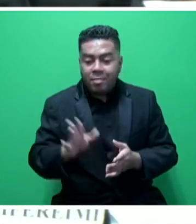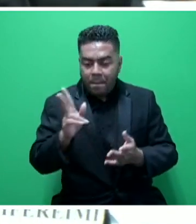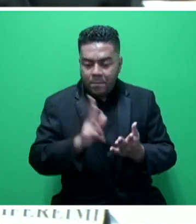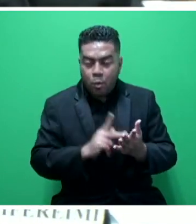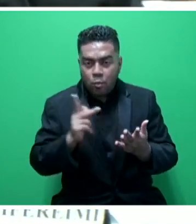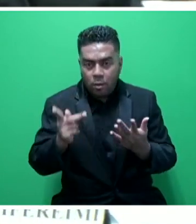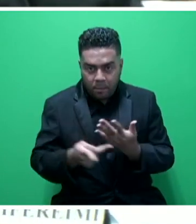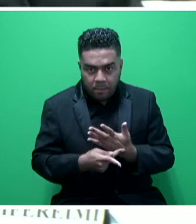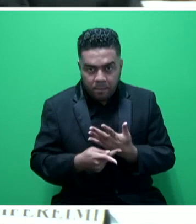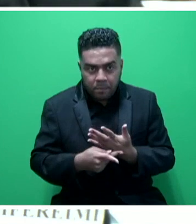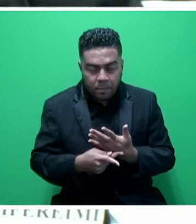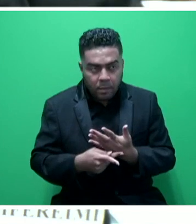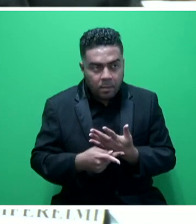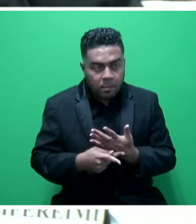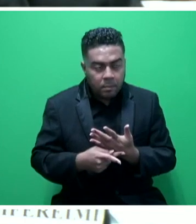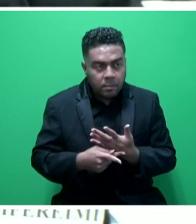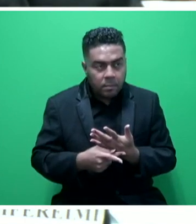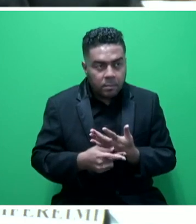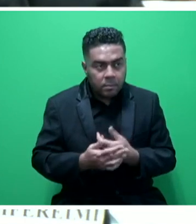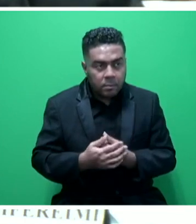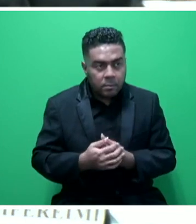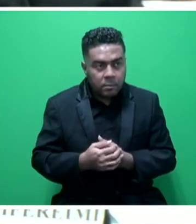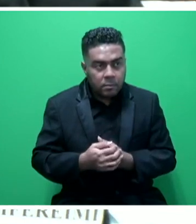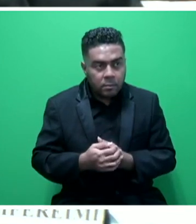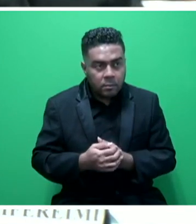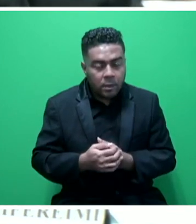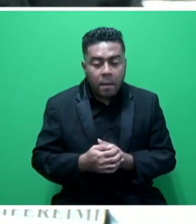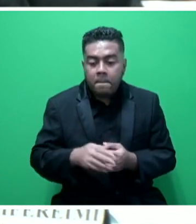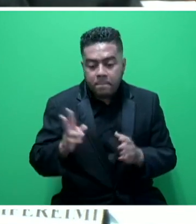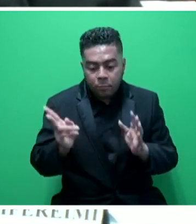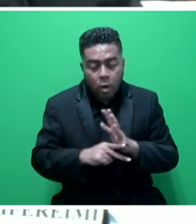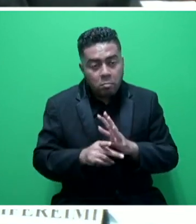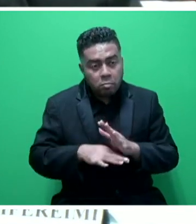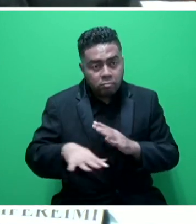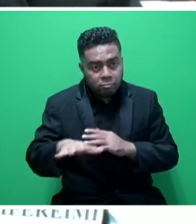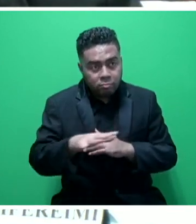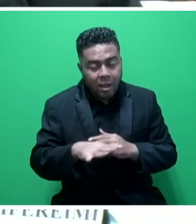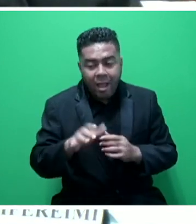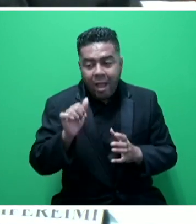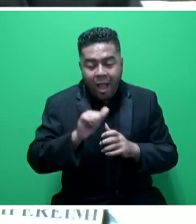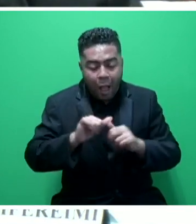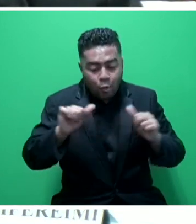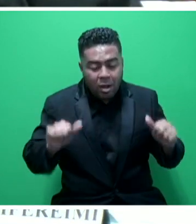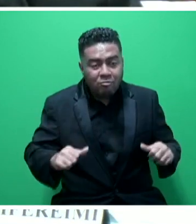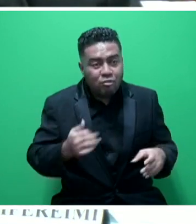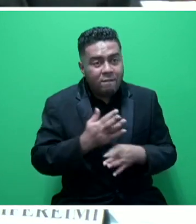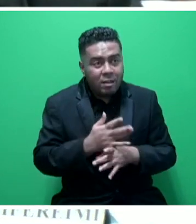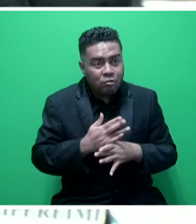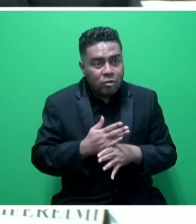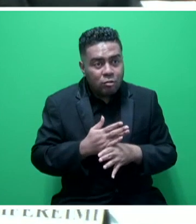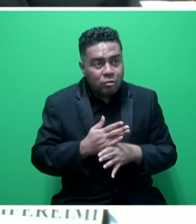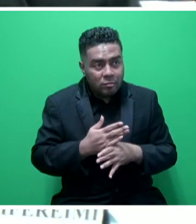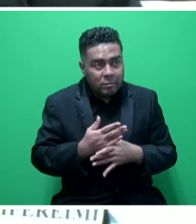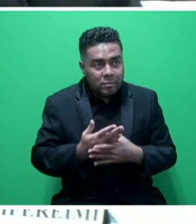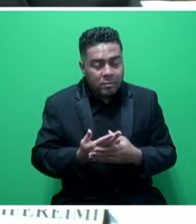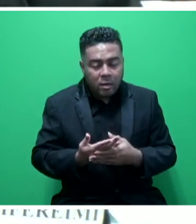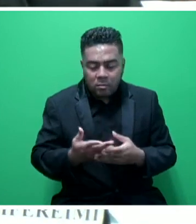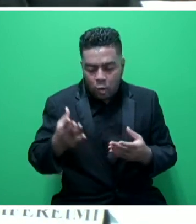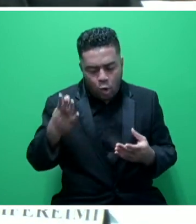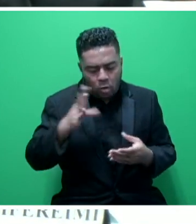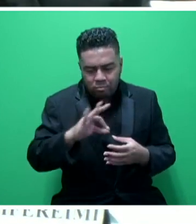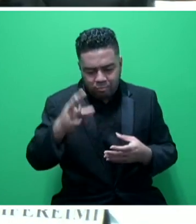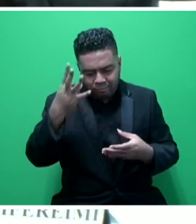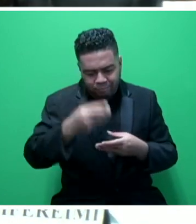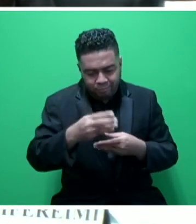program. The private sector's role, the primary sector, agriculture, fisheries and forestry. I will not go into the